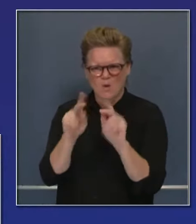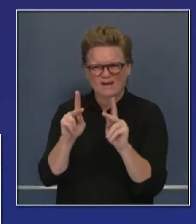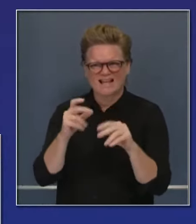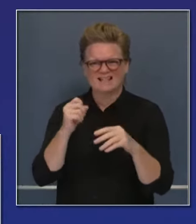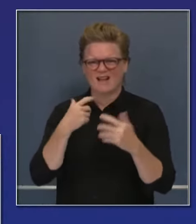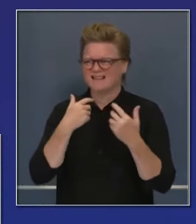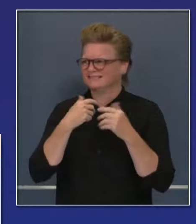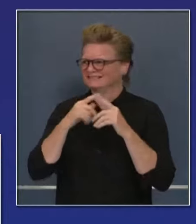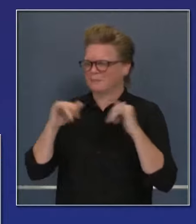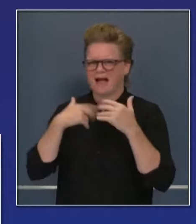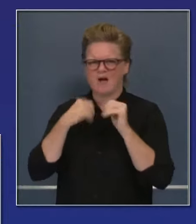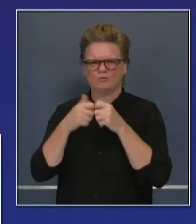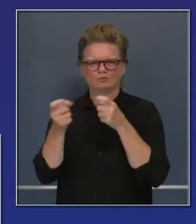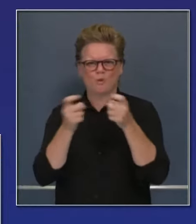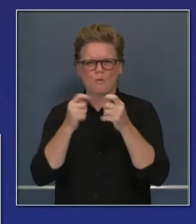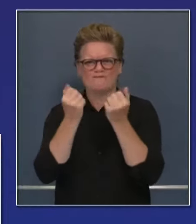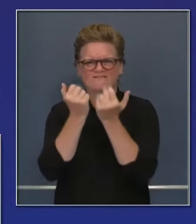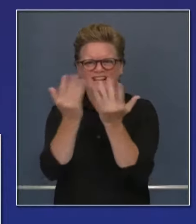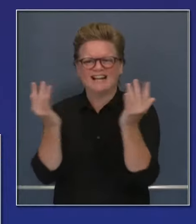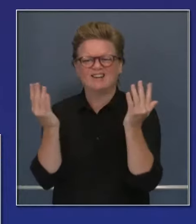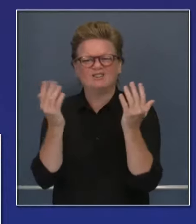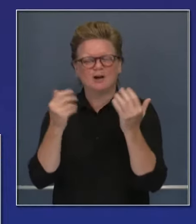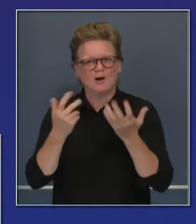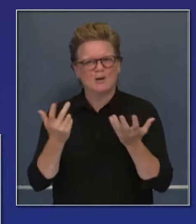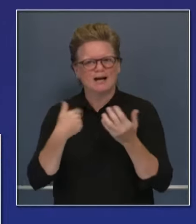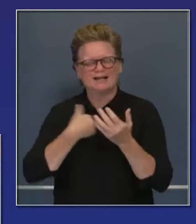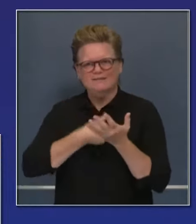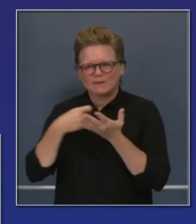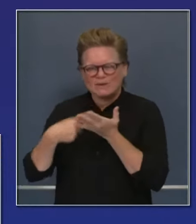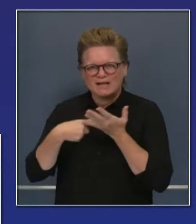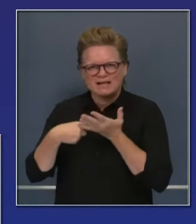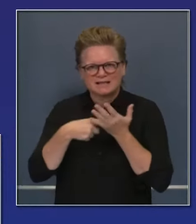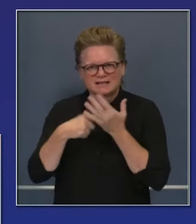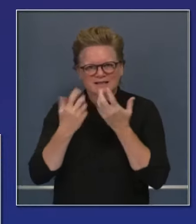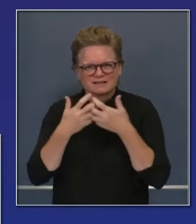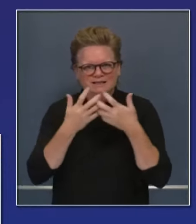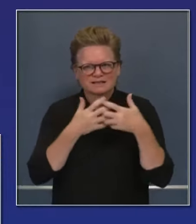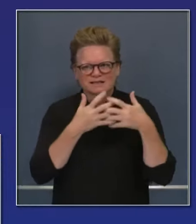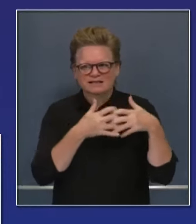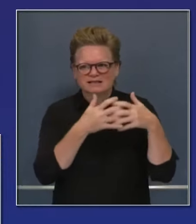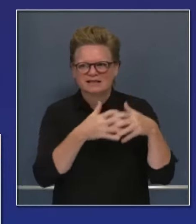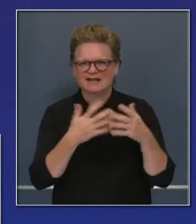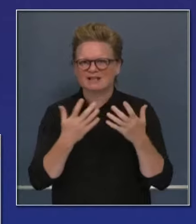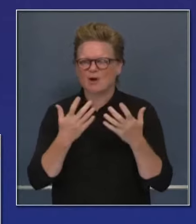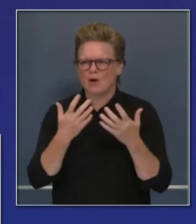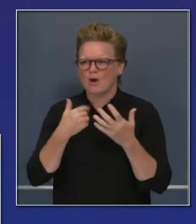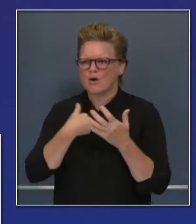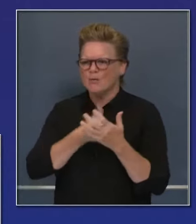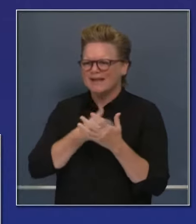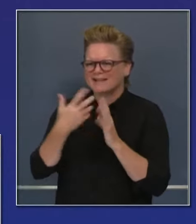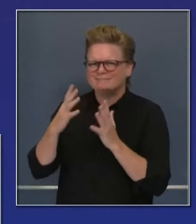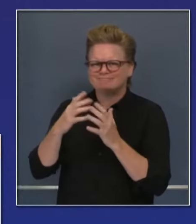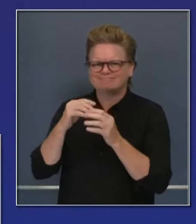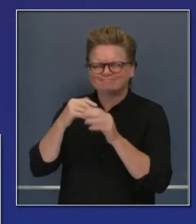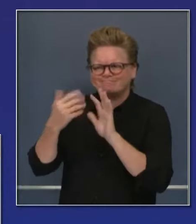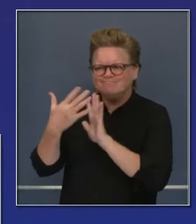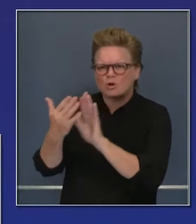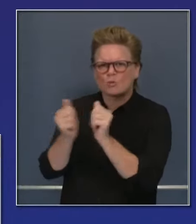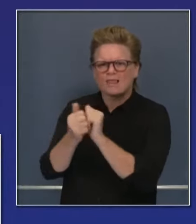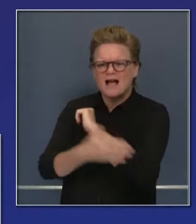of fires. But we also have different protocols and partnerships with the counties on making sure those that are impacted have